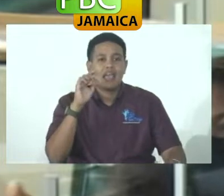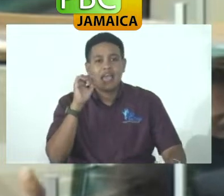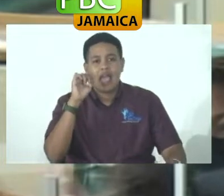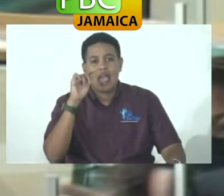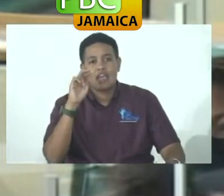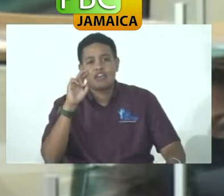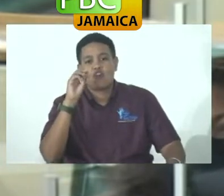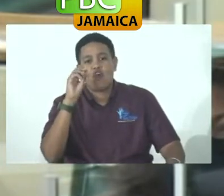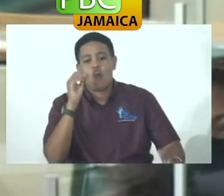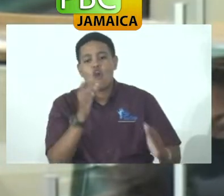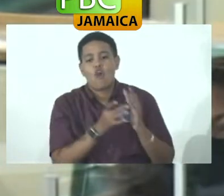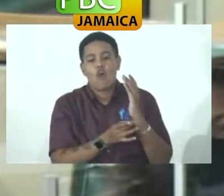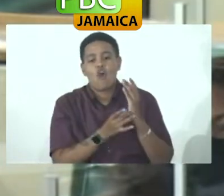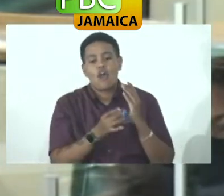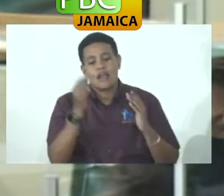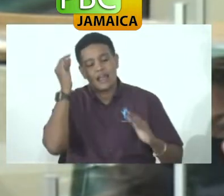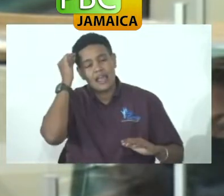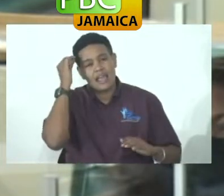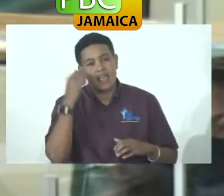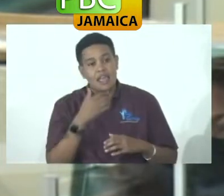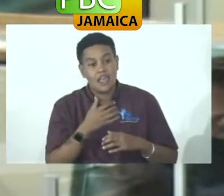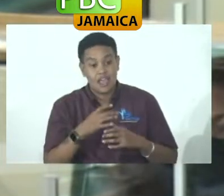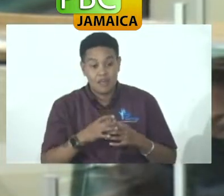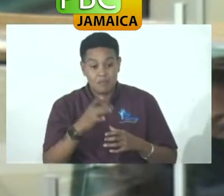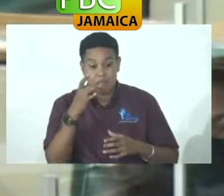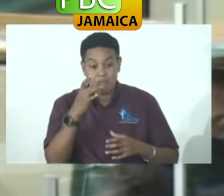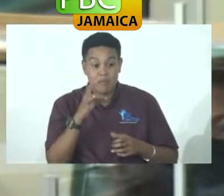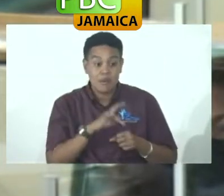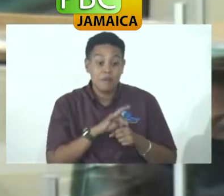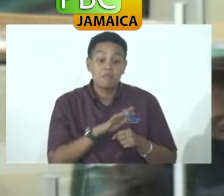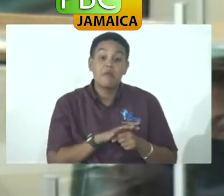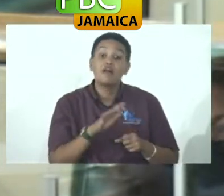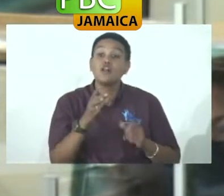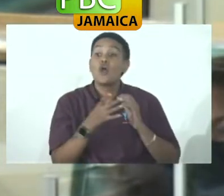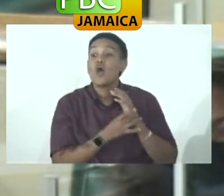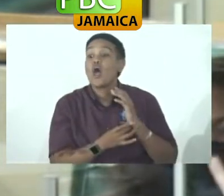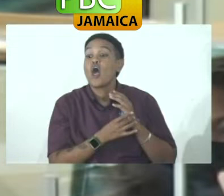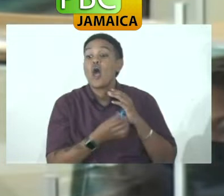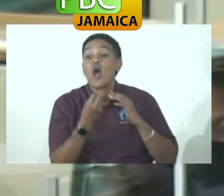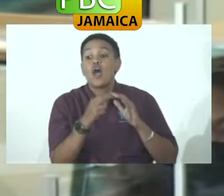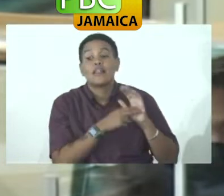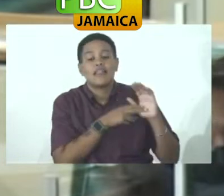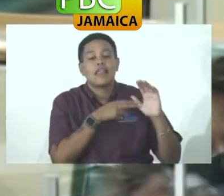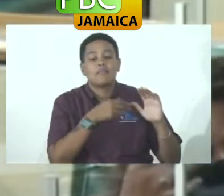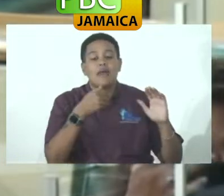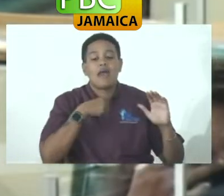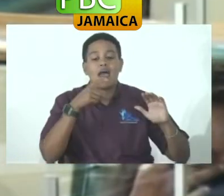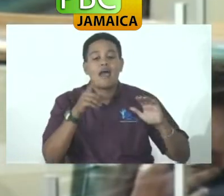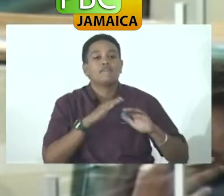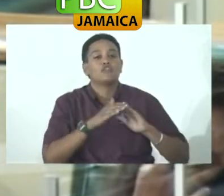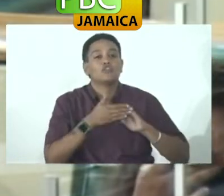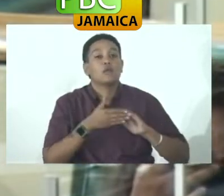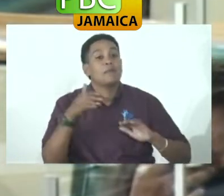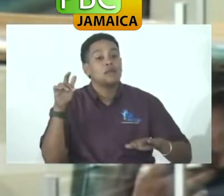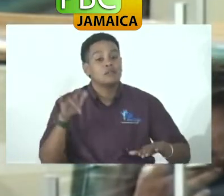products where neither the bottle, the oil, or the label has touched Jamaican